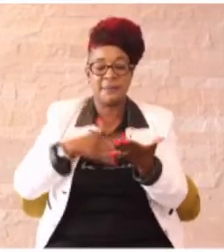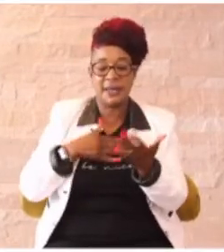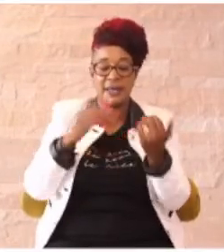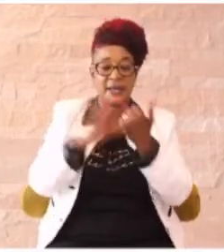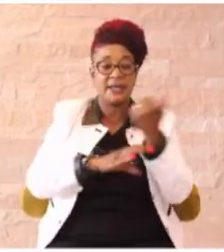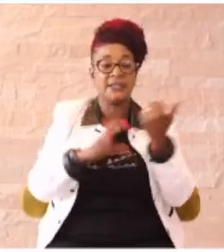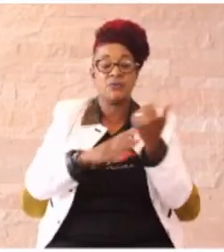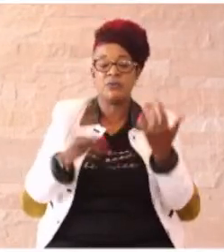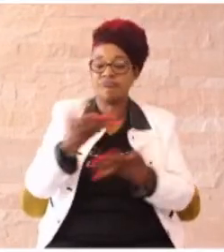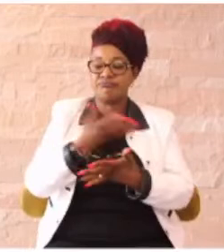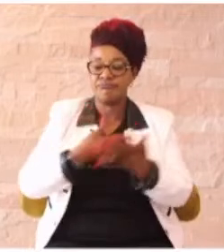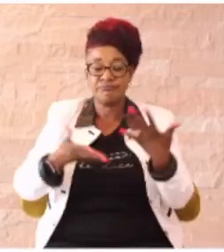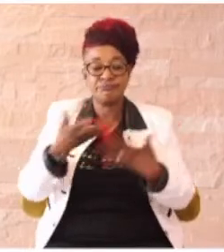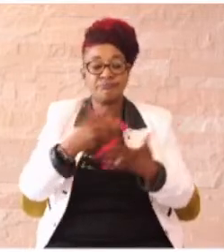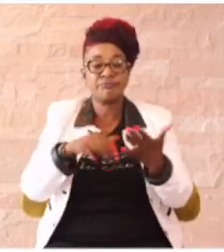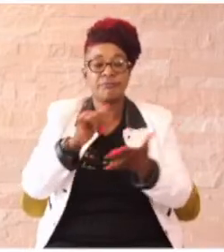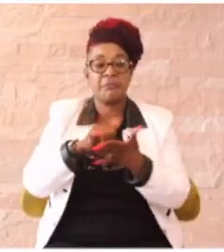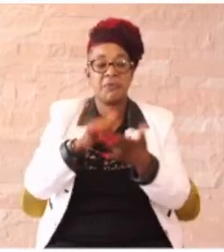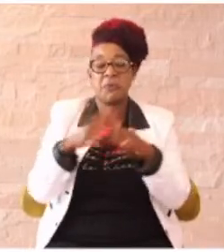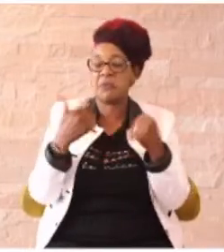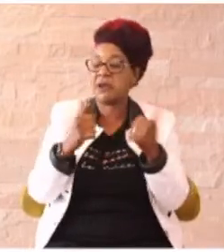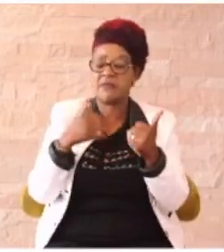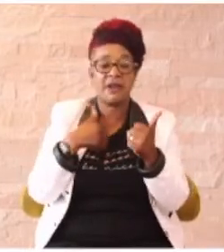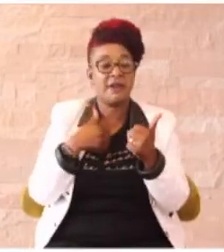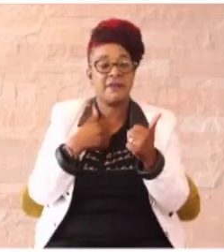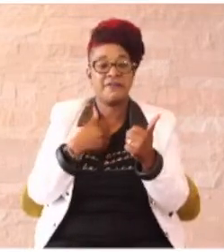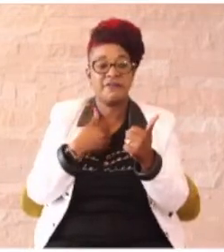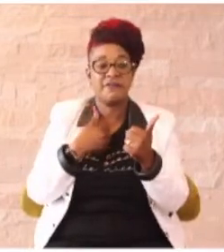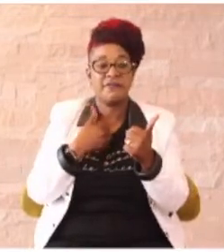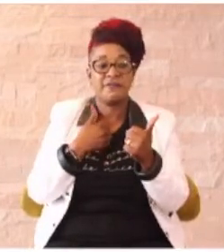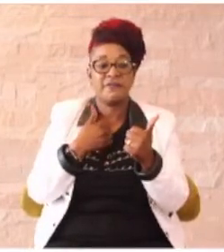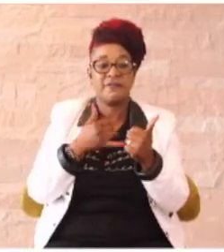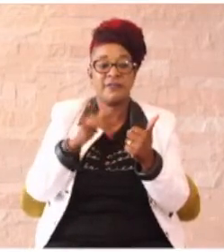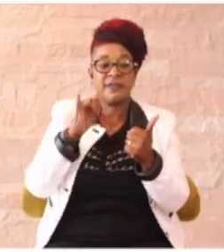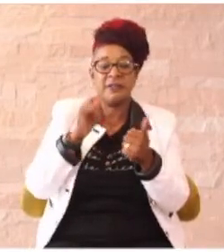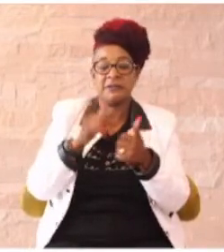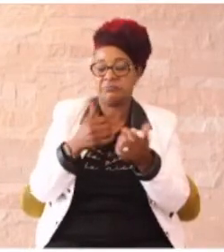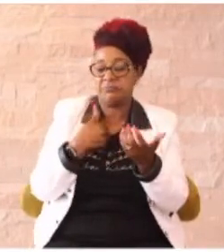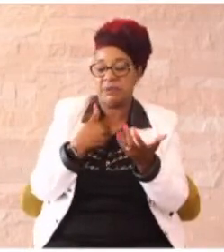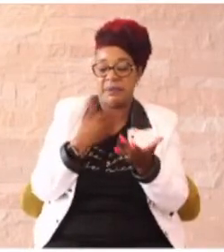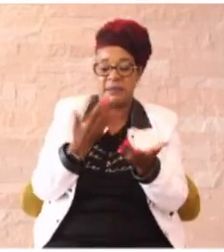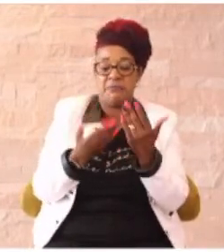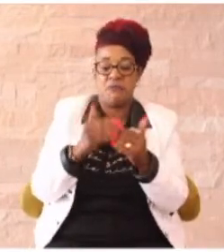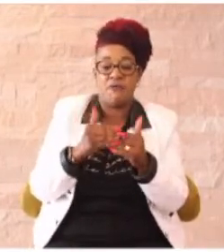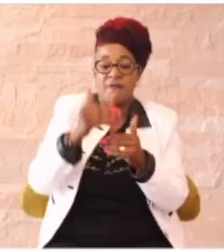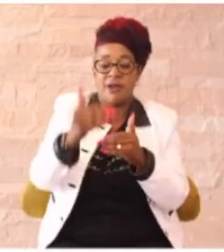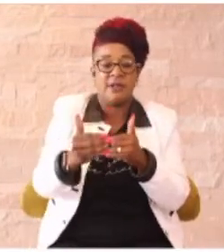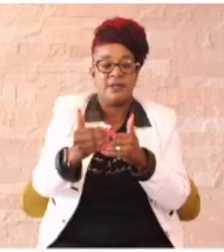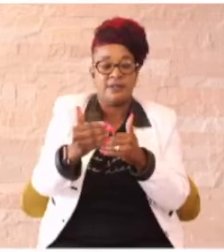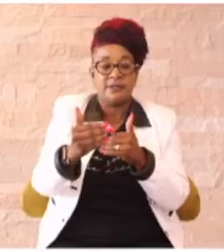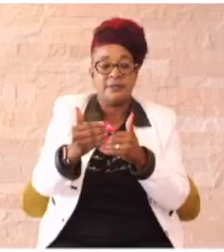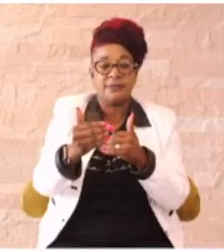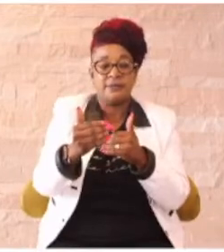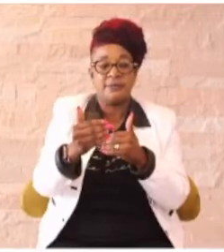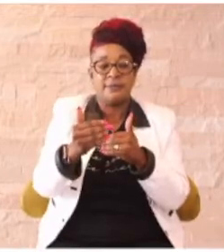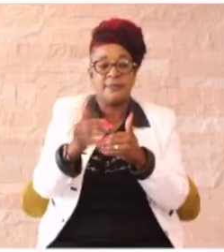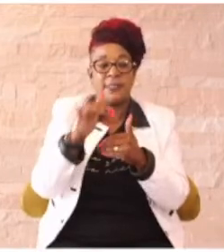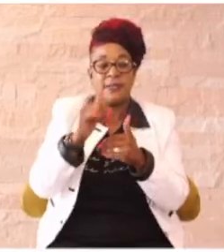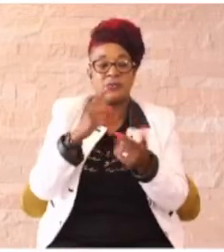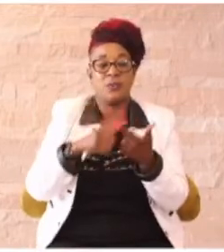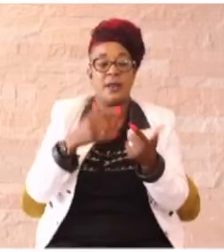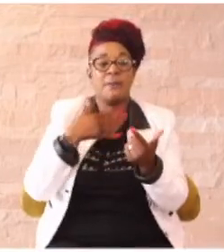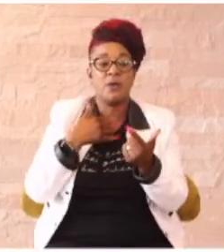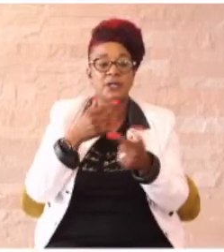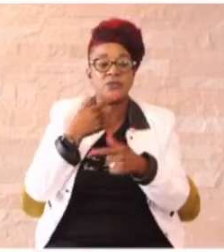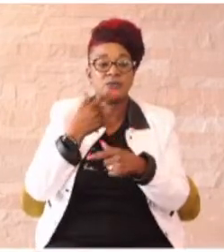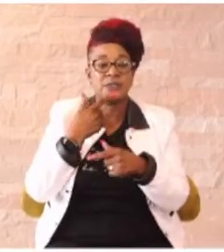engage on that level. We never have tried that far, and it was amazing to see their